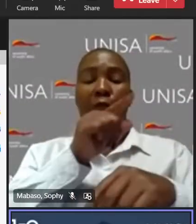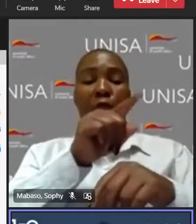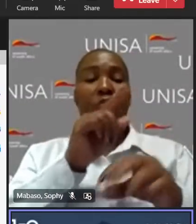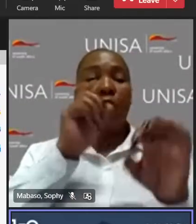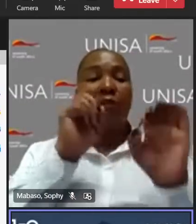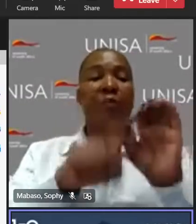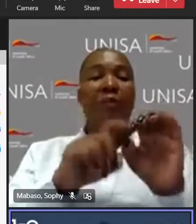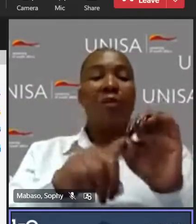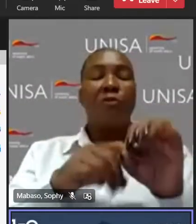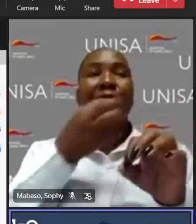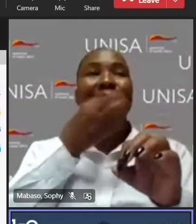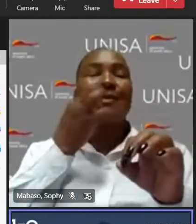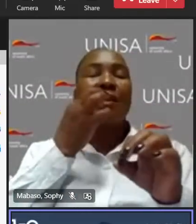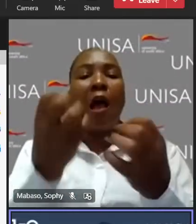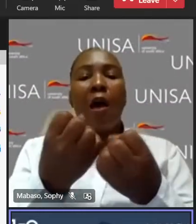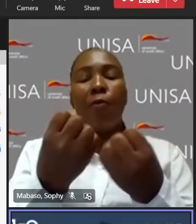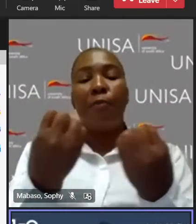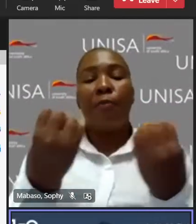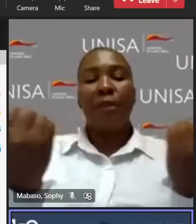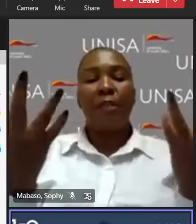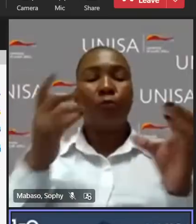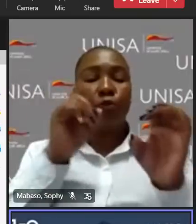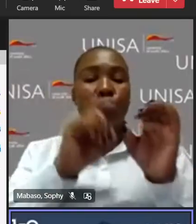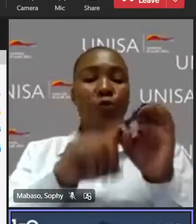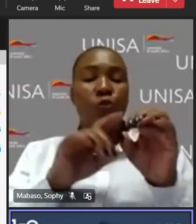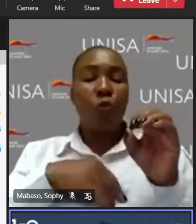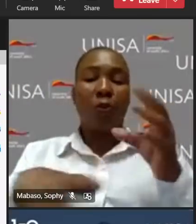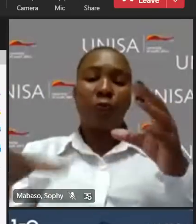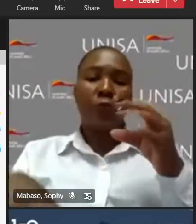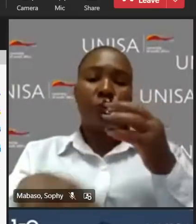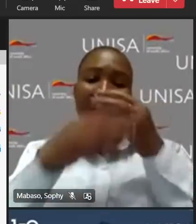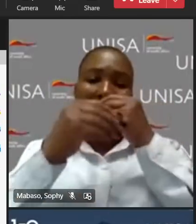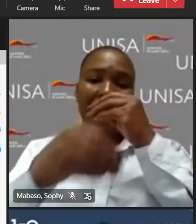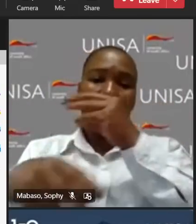can indicate how many modules you want to add. Let's say